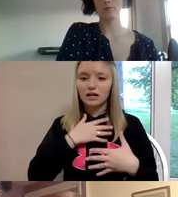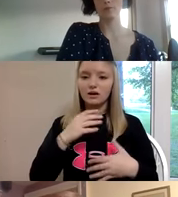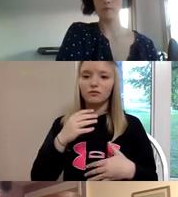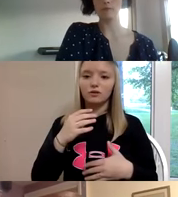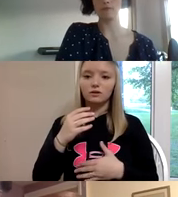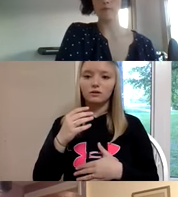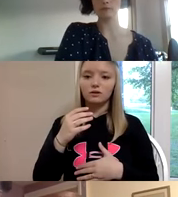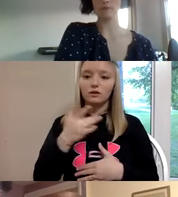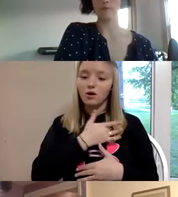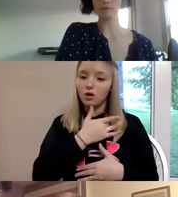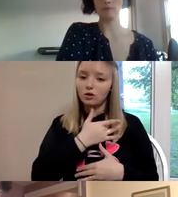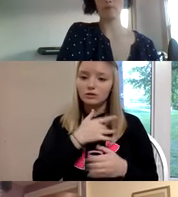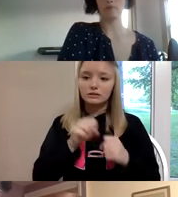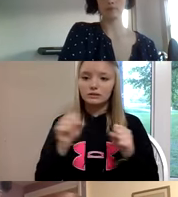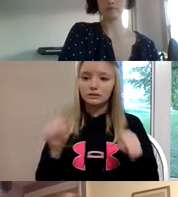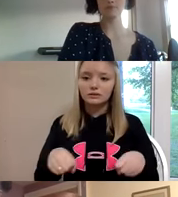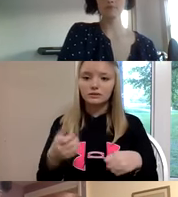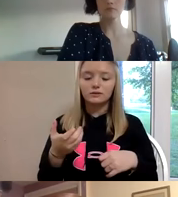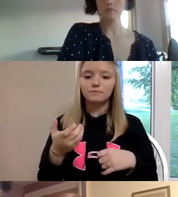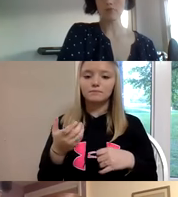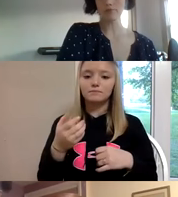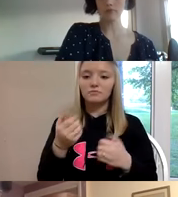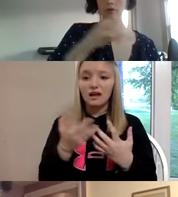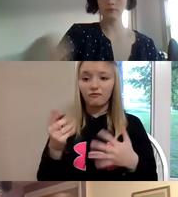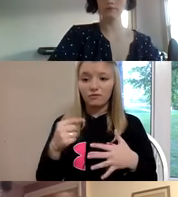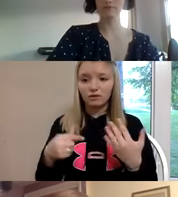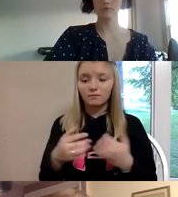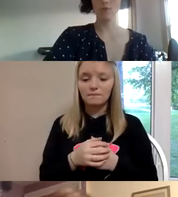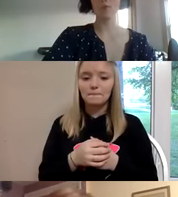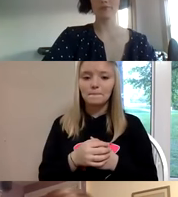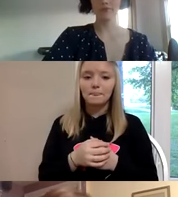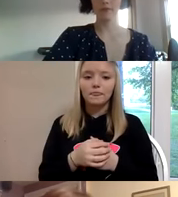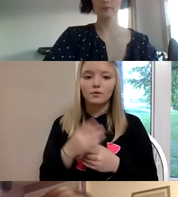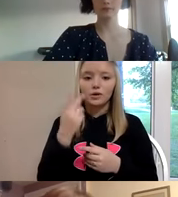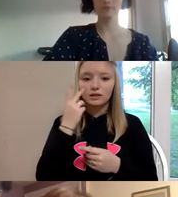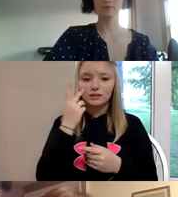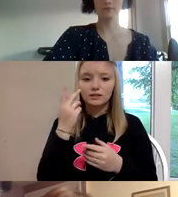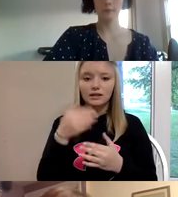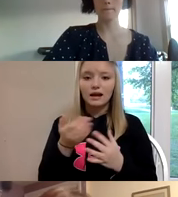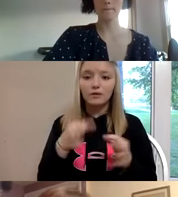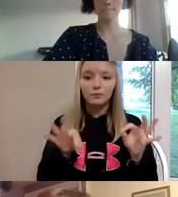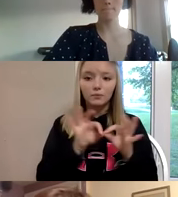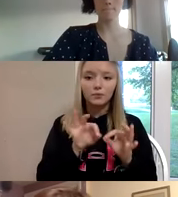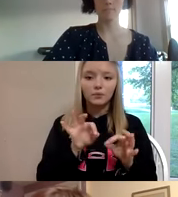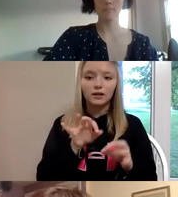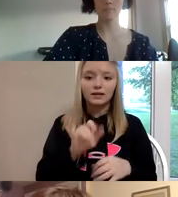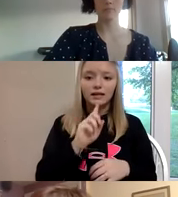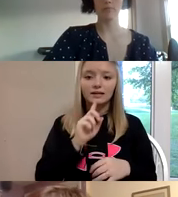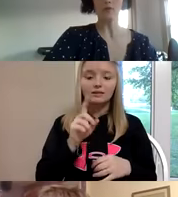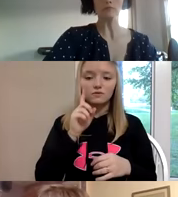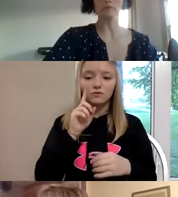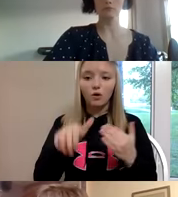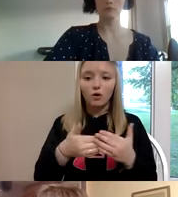cardiovascular system. So you can just see how important they are for all the systems of the